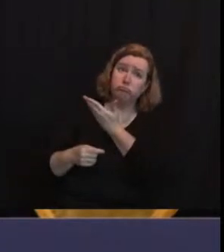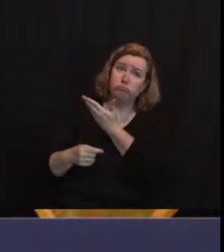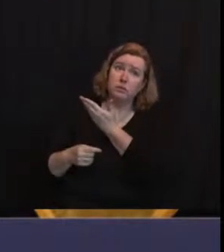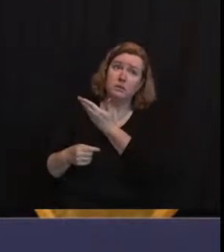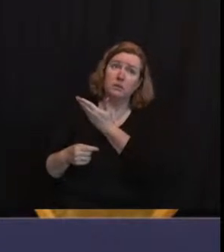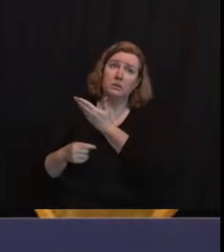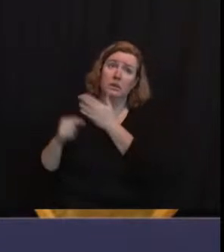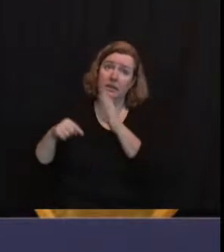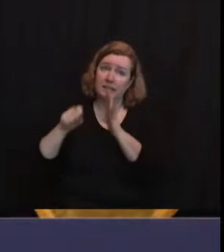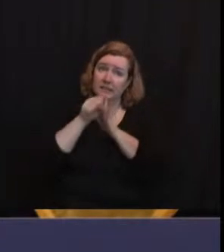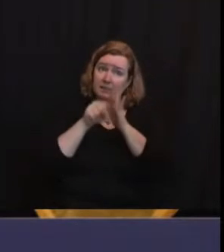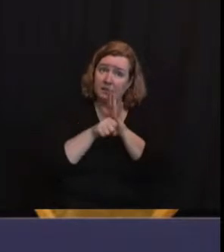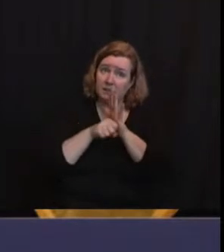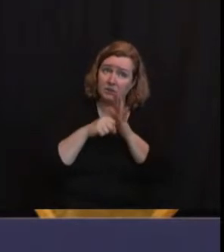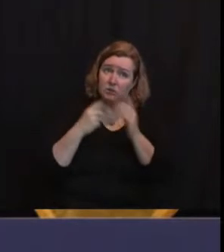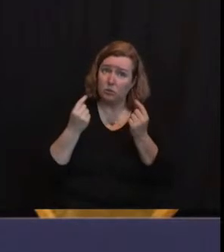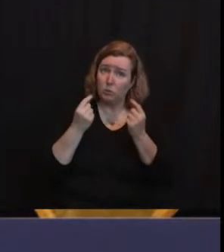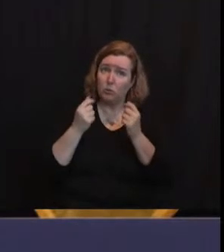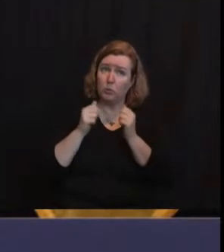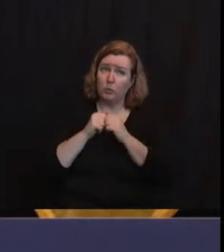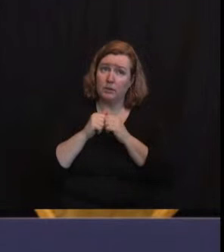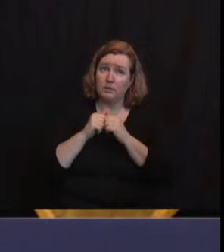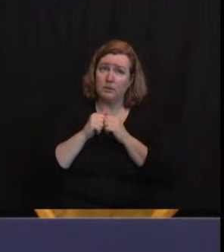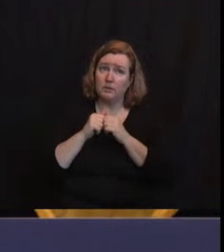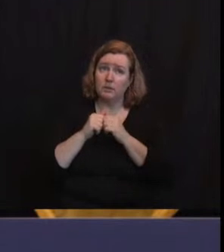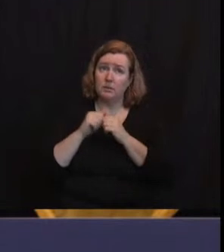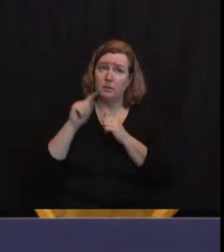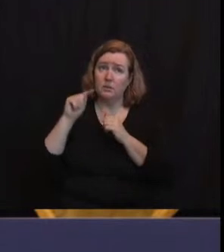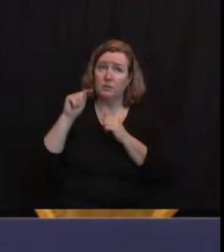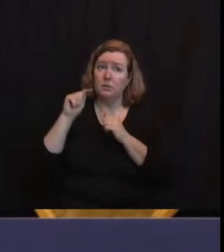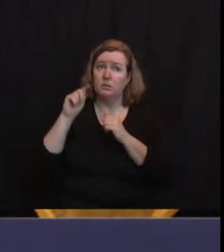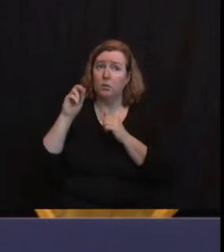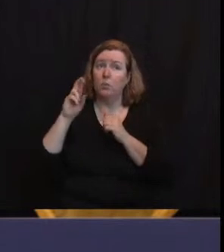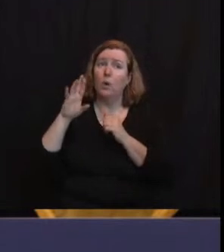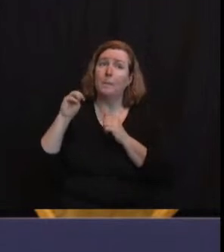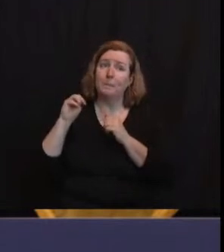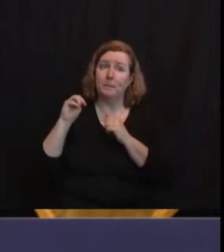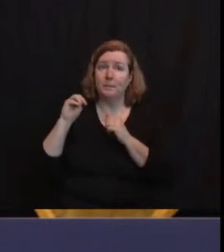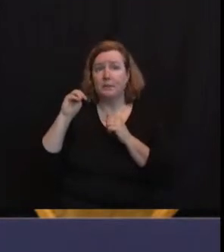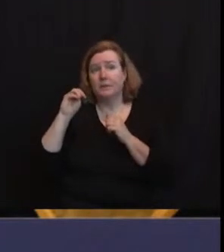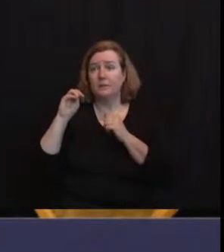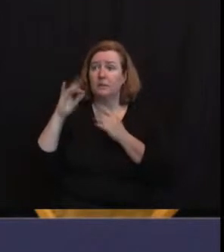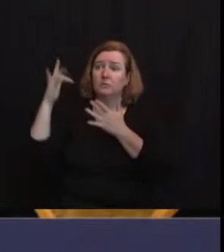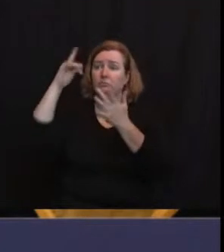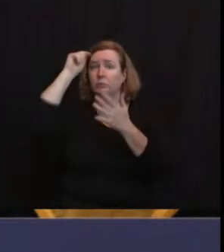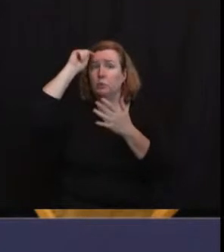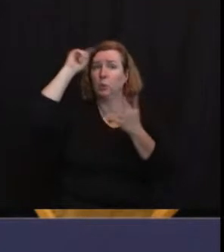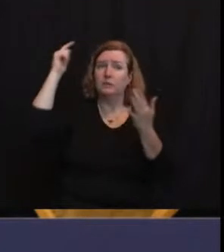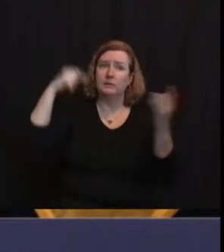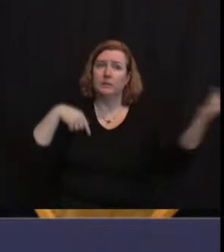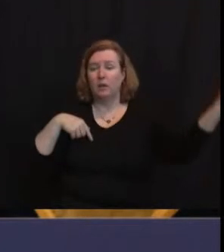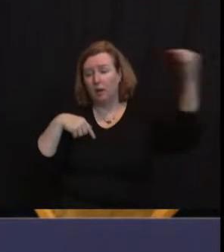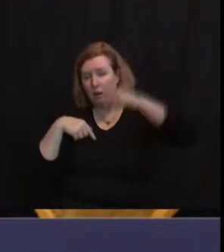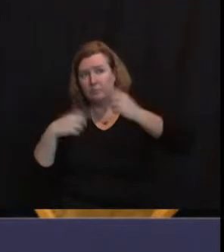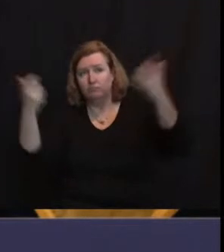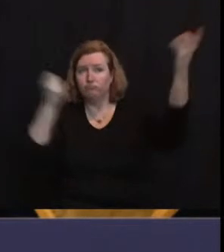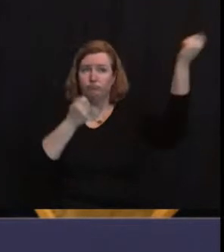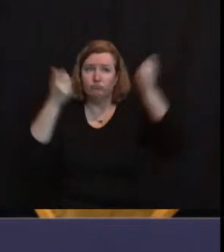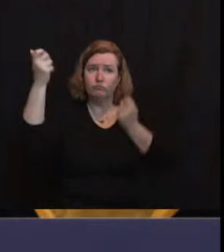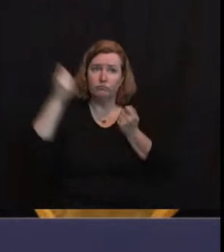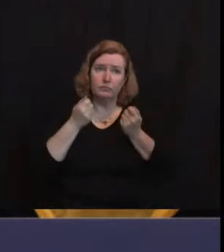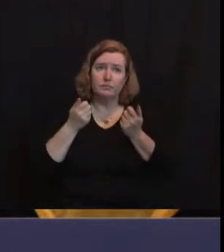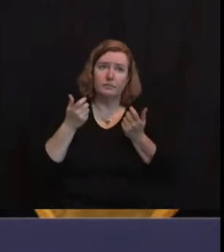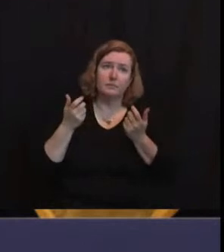state intends to deal with tourism to its beaches or perhaps to a golf course in Bedminster from the congressman